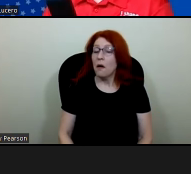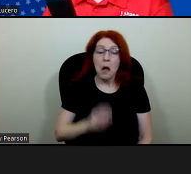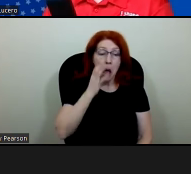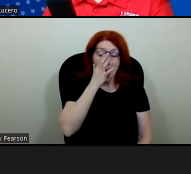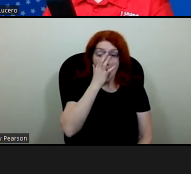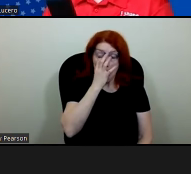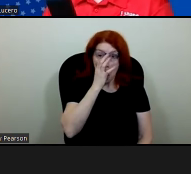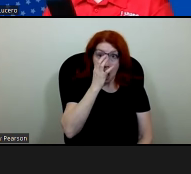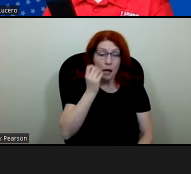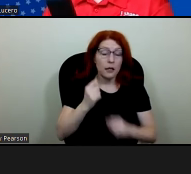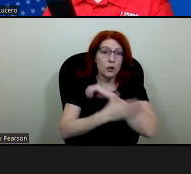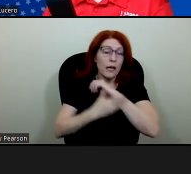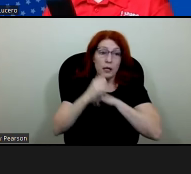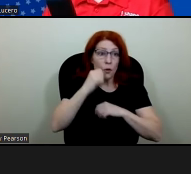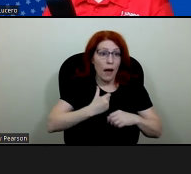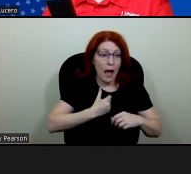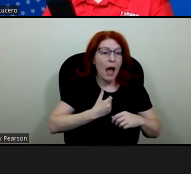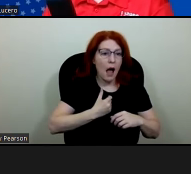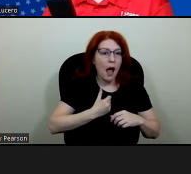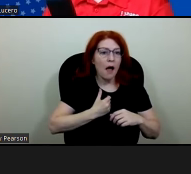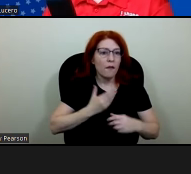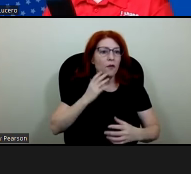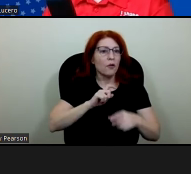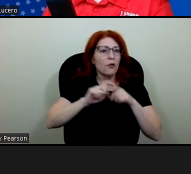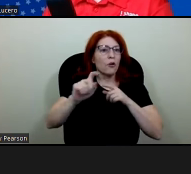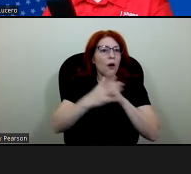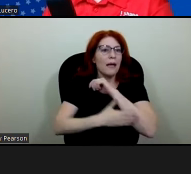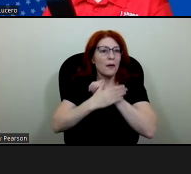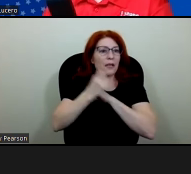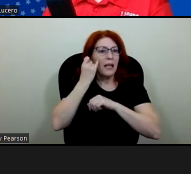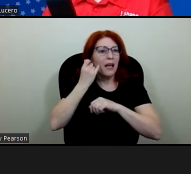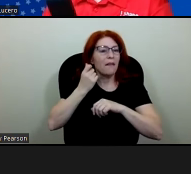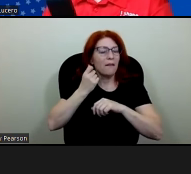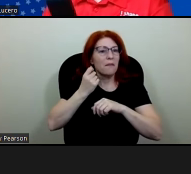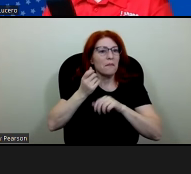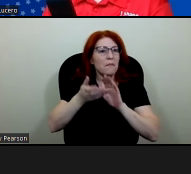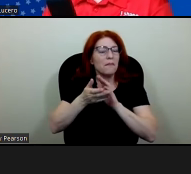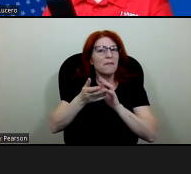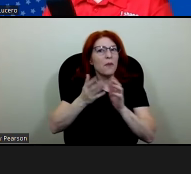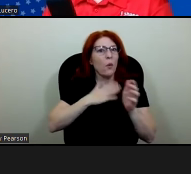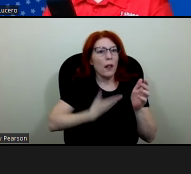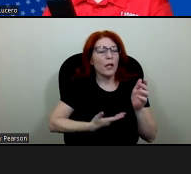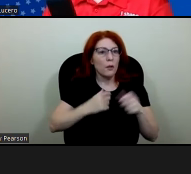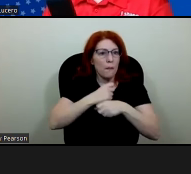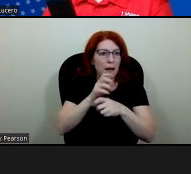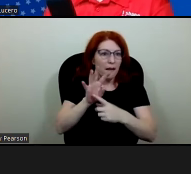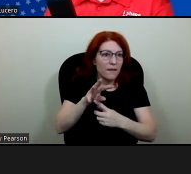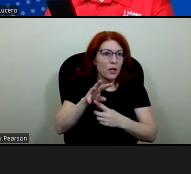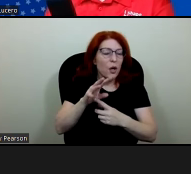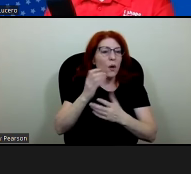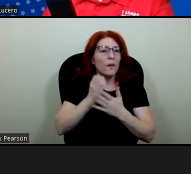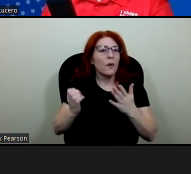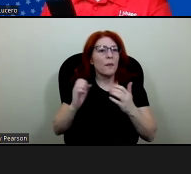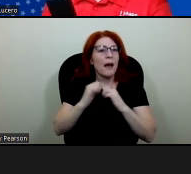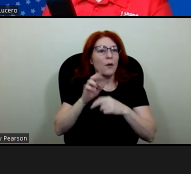If counties don't have that, you might want to call your counties and see if they can make that available and produce a video of that equipment on how to use